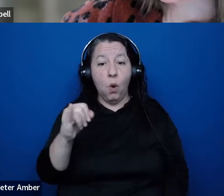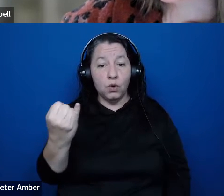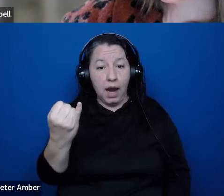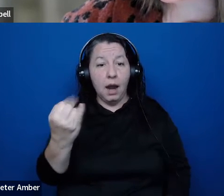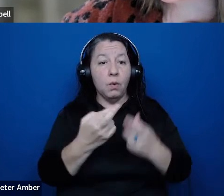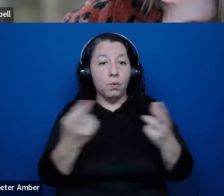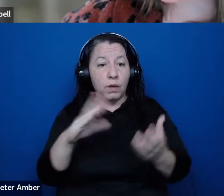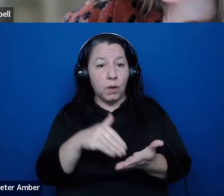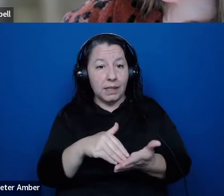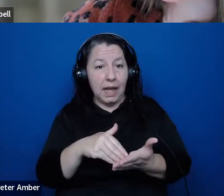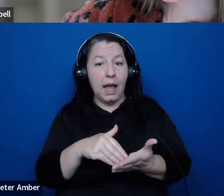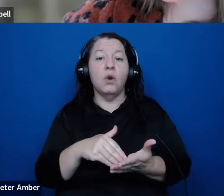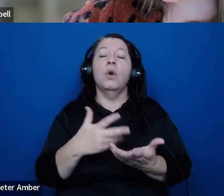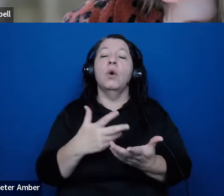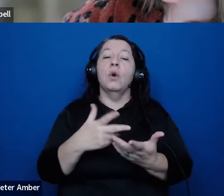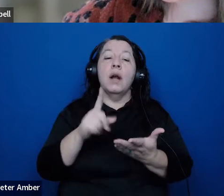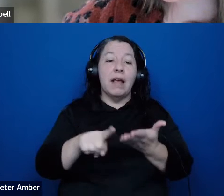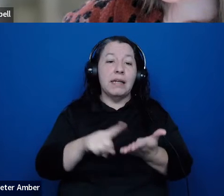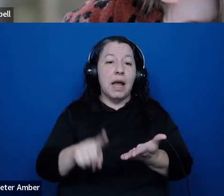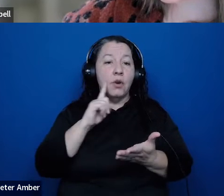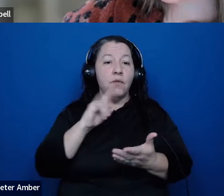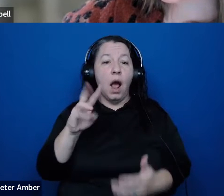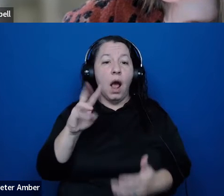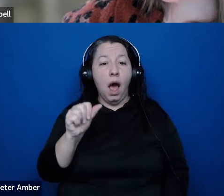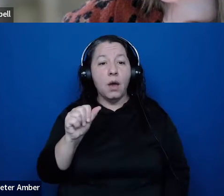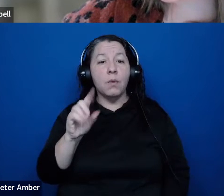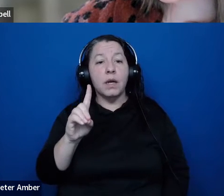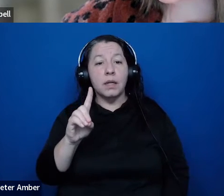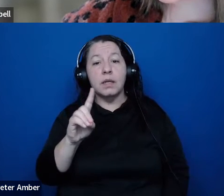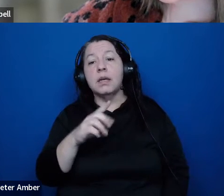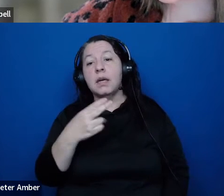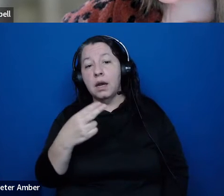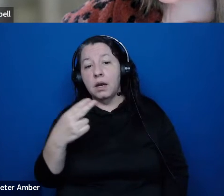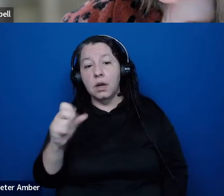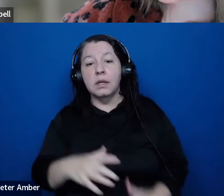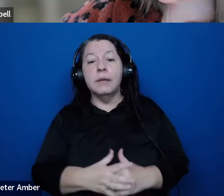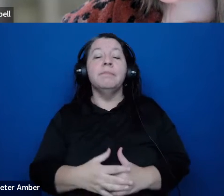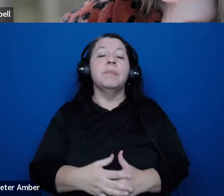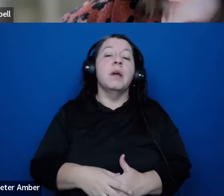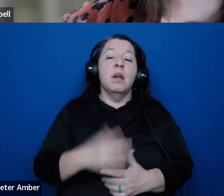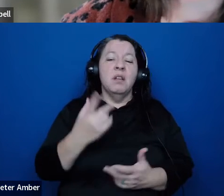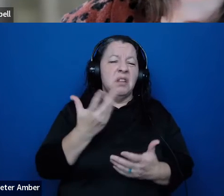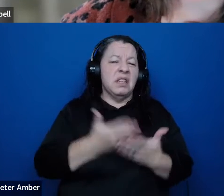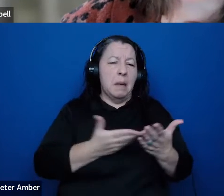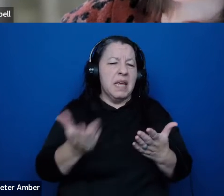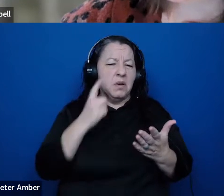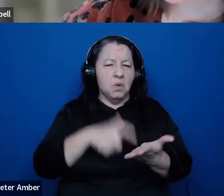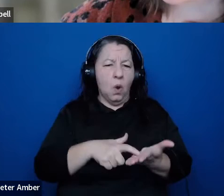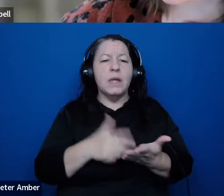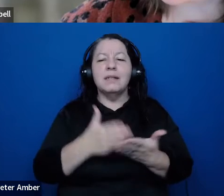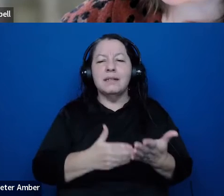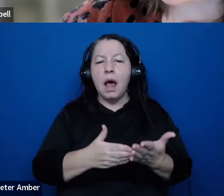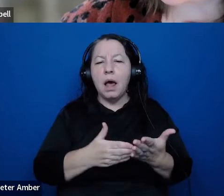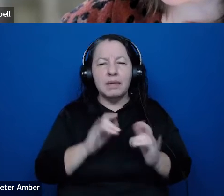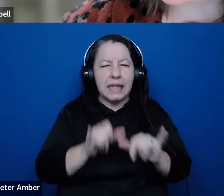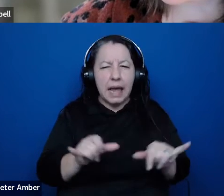Investigation, Iowa Department of Human Services. And just a couple of things to note, there were some reoccurring themes throughout